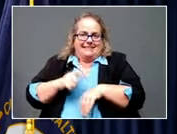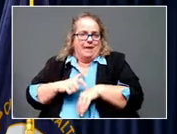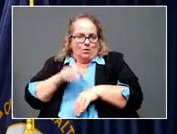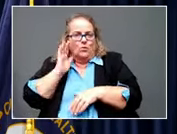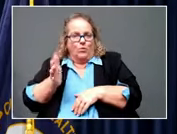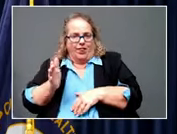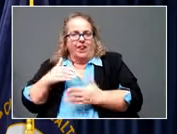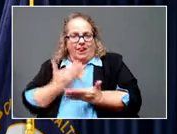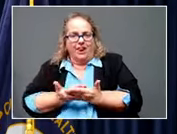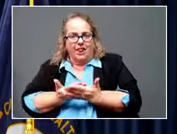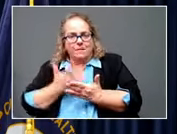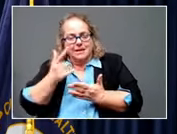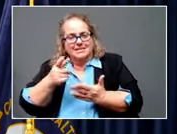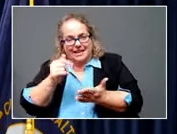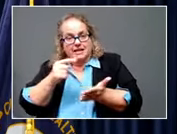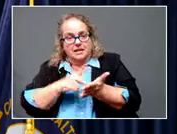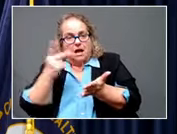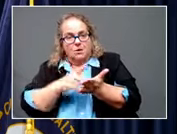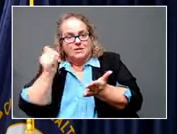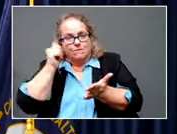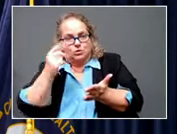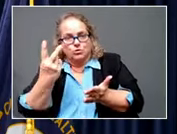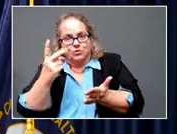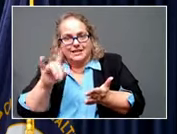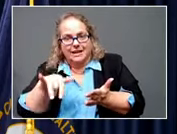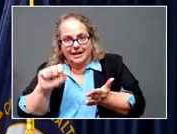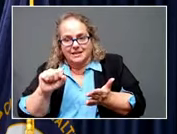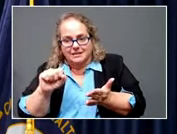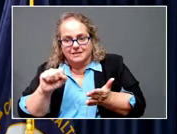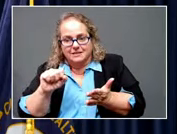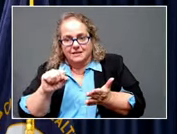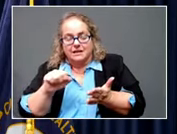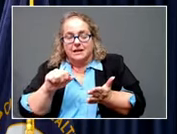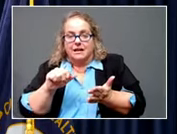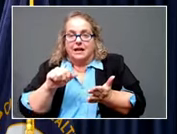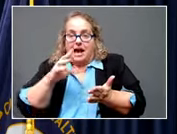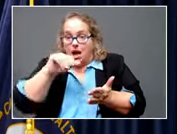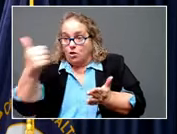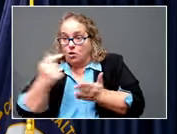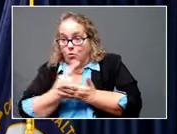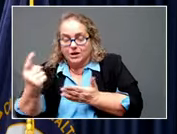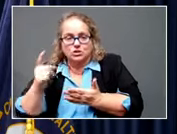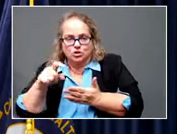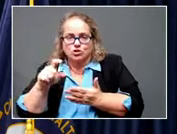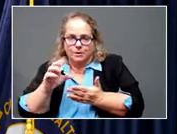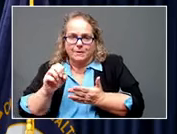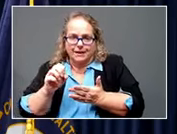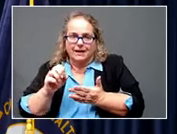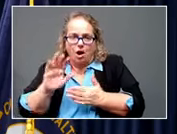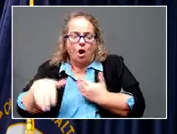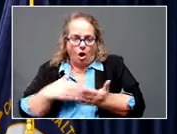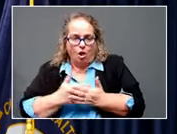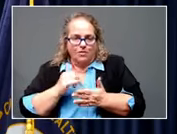in the very least, in the next 2 weeks, it ought to be everything with what we have seen. But let me get the number of those that come